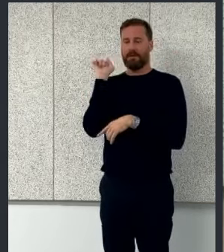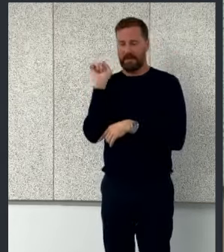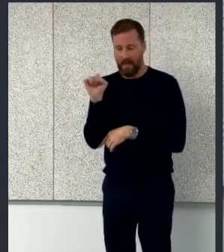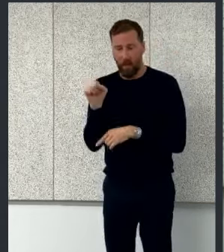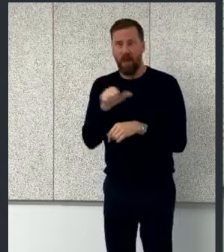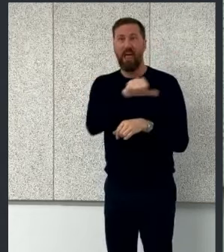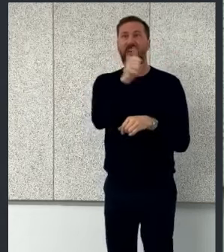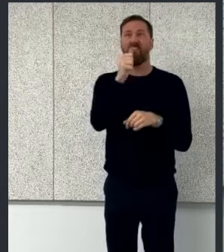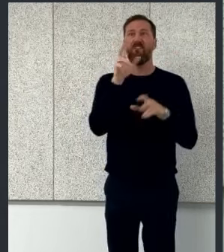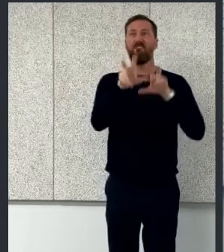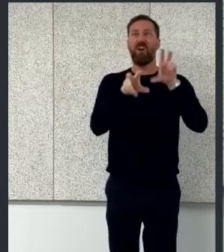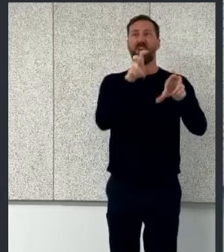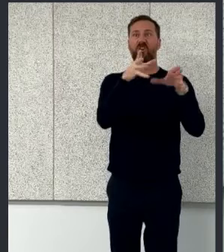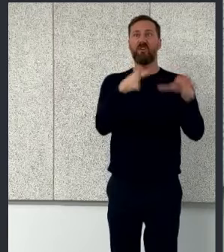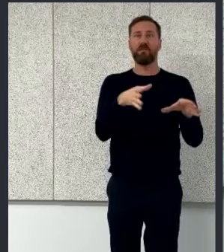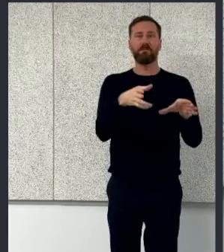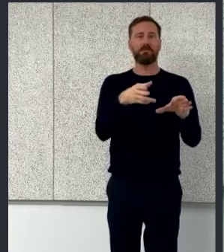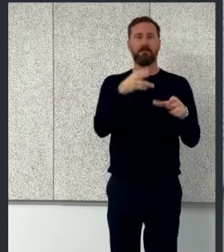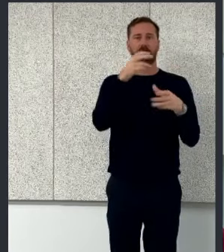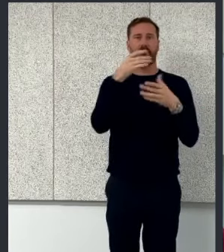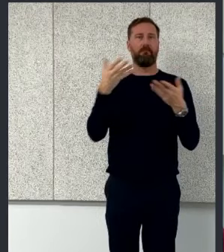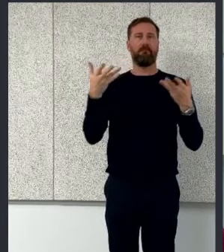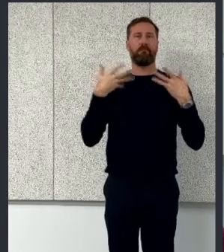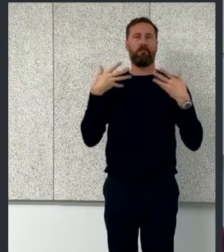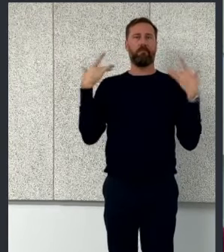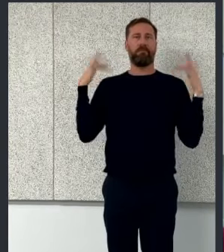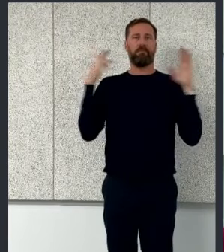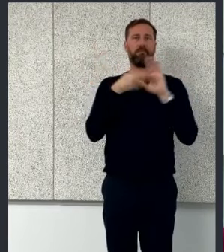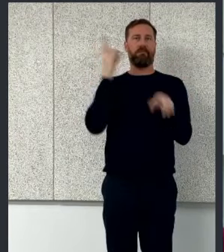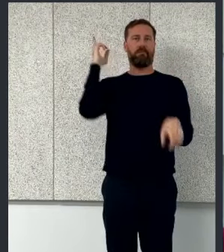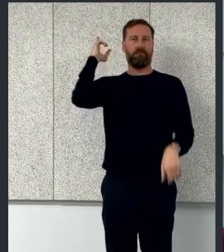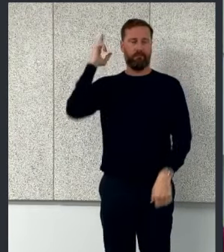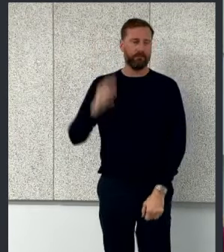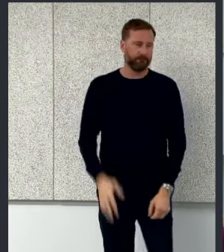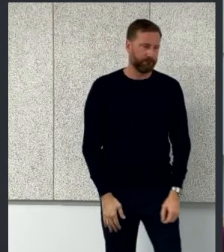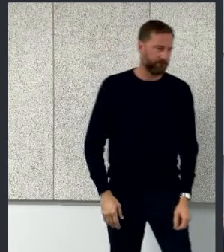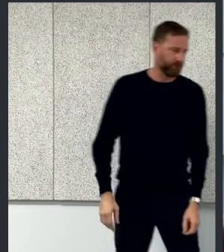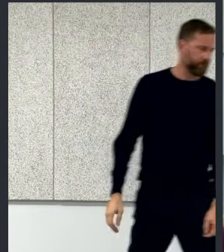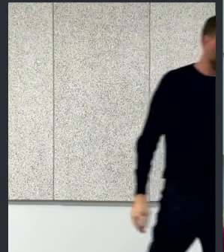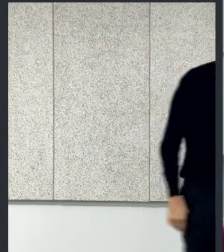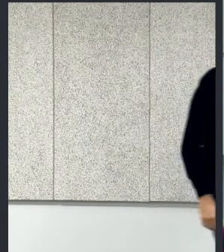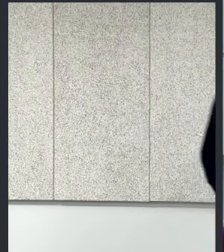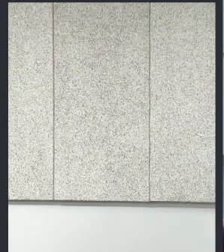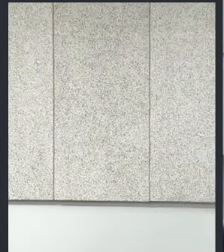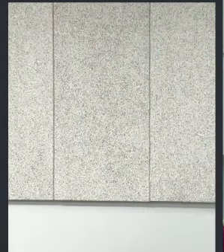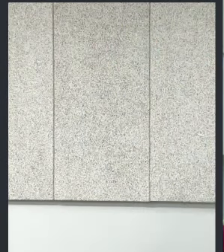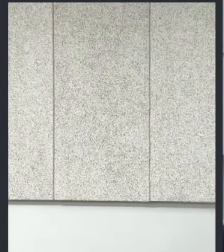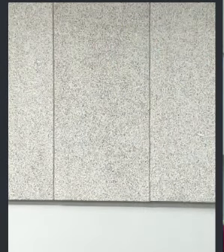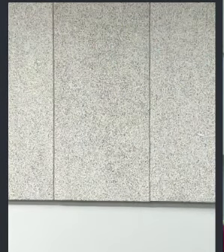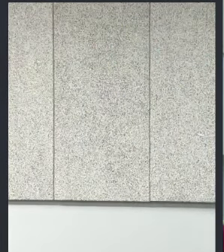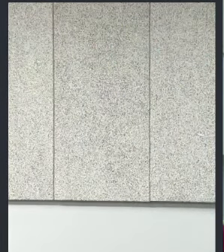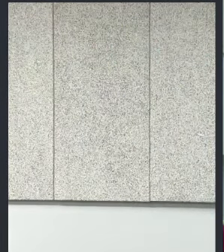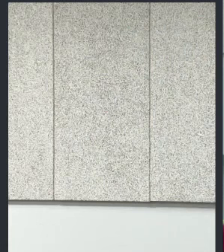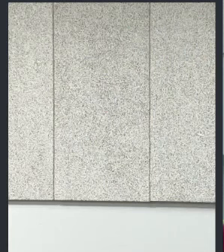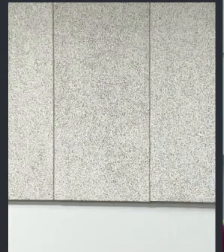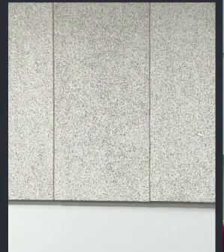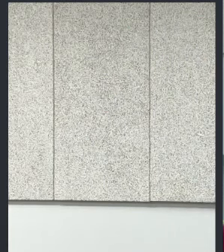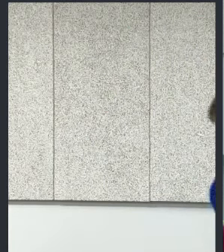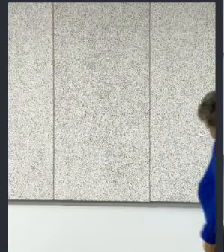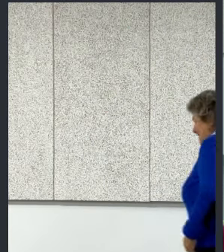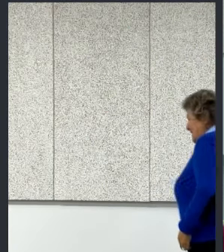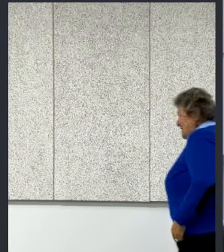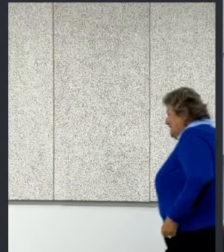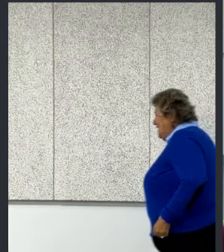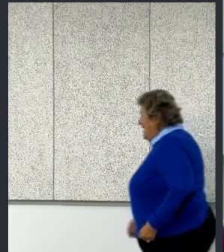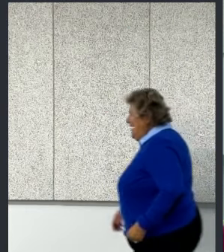getting out. Yeah. I do feel like there were snaps in the room, just in case they didn't fully translate onto